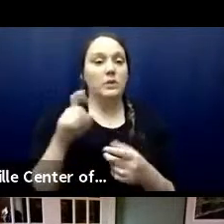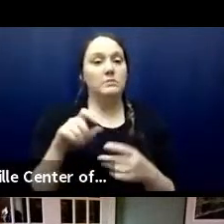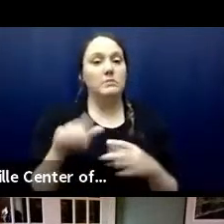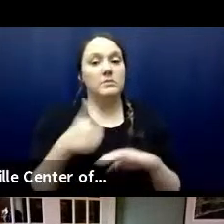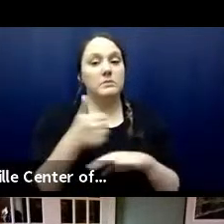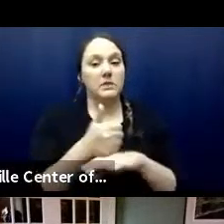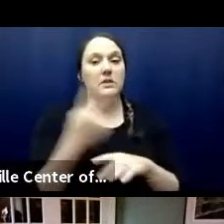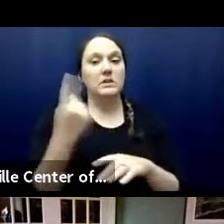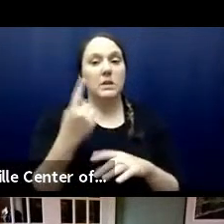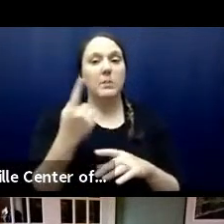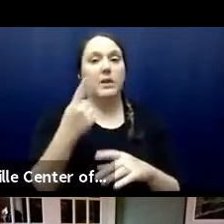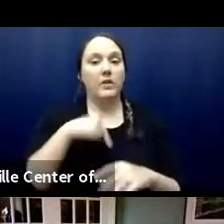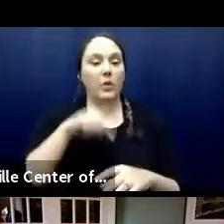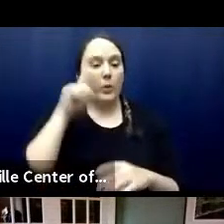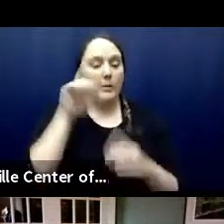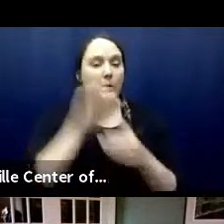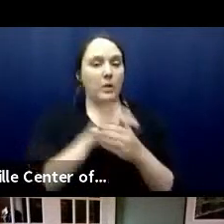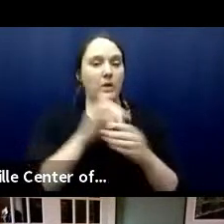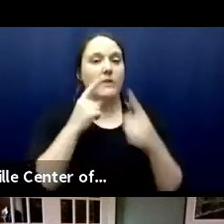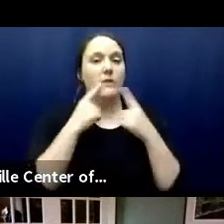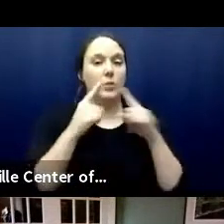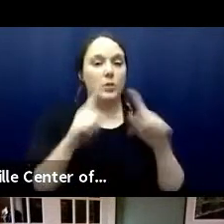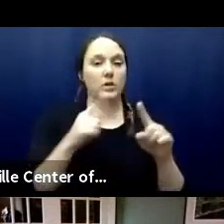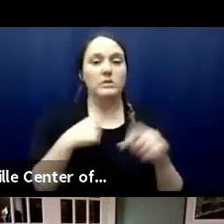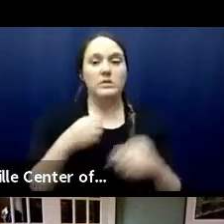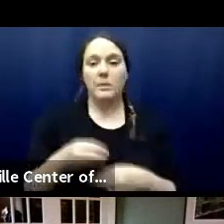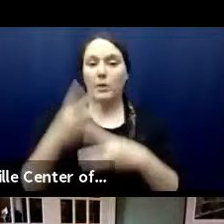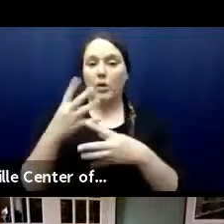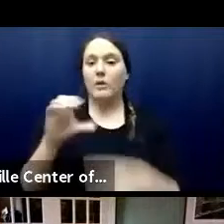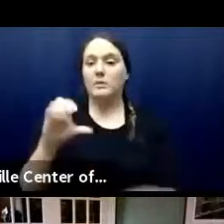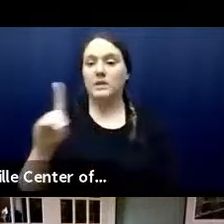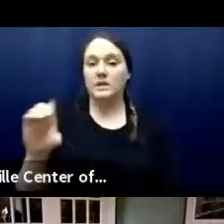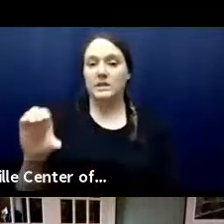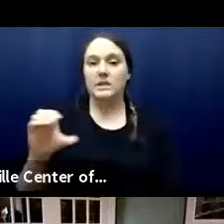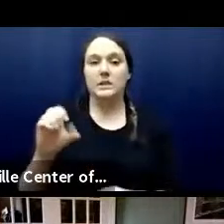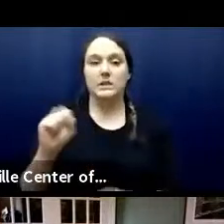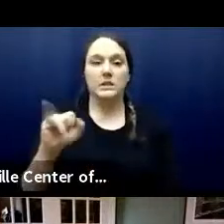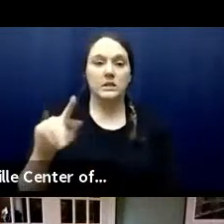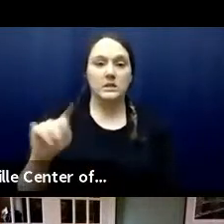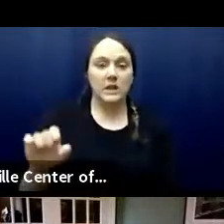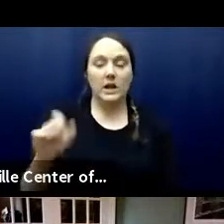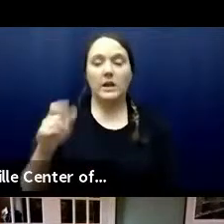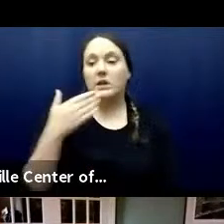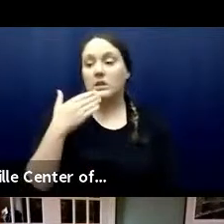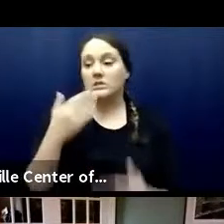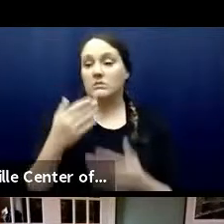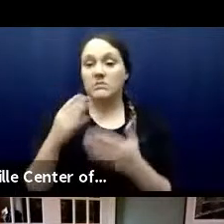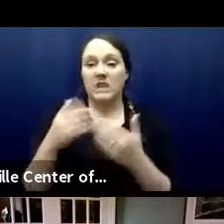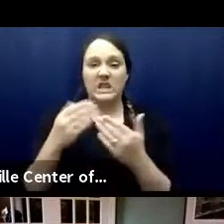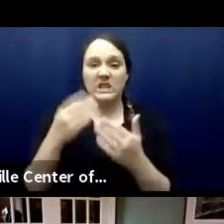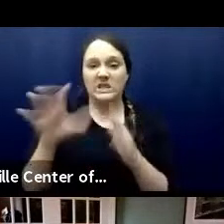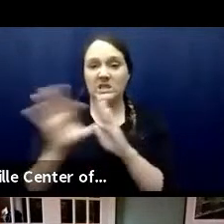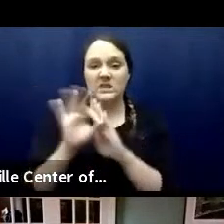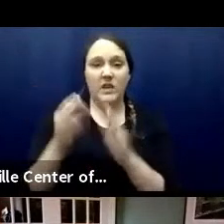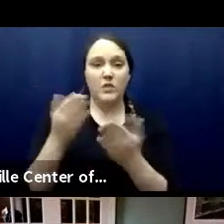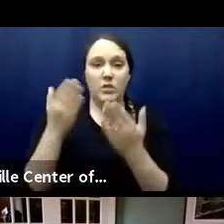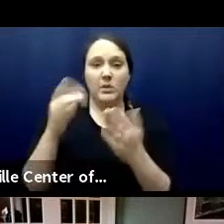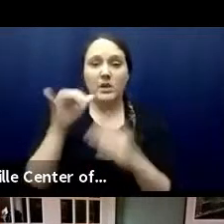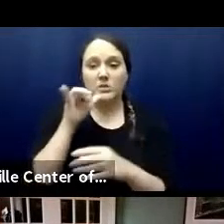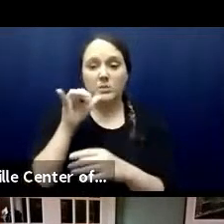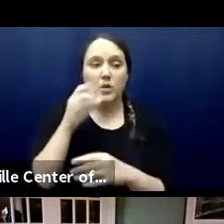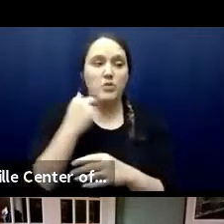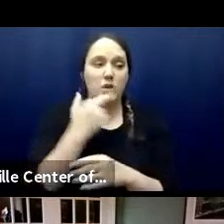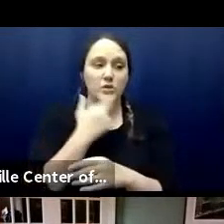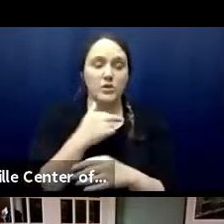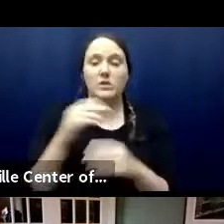believe works based on the science. And I pulled up the CDC site. It's very easy to find the recommendations about bars and restaurants. And of course, socially